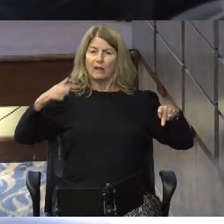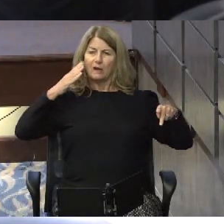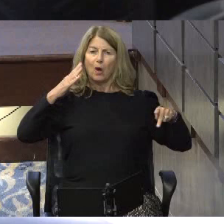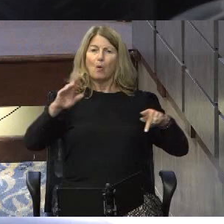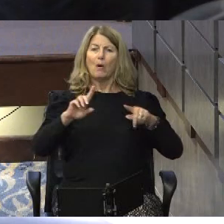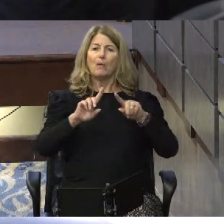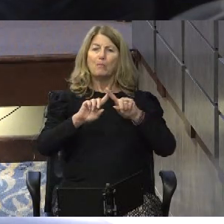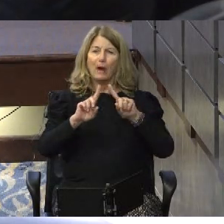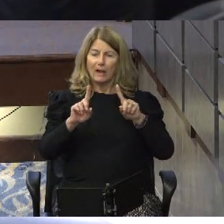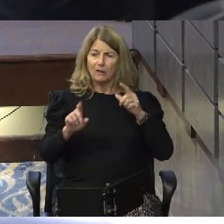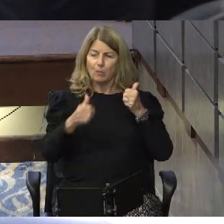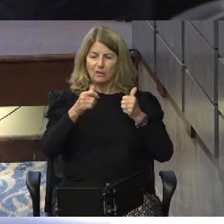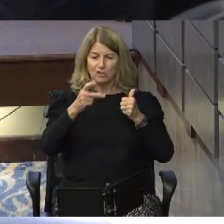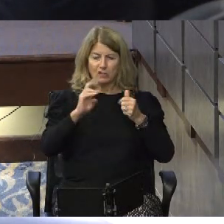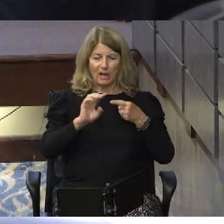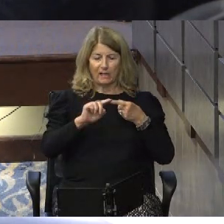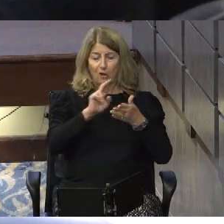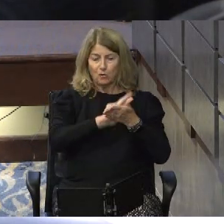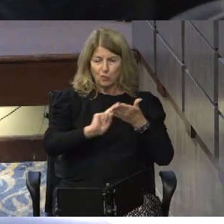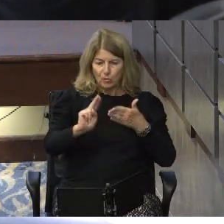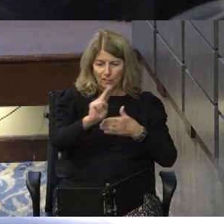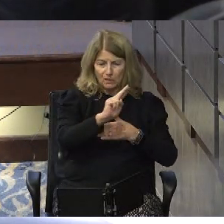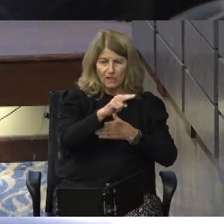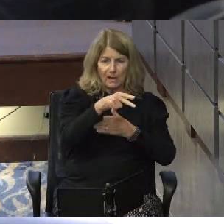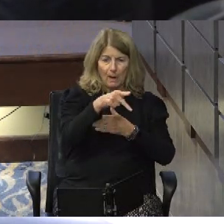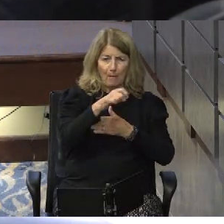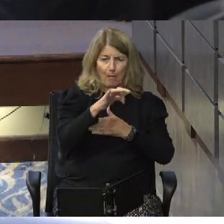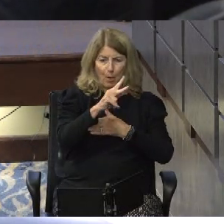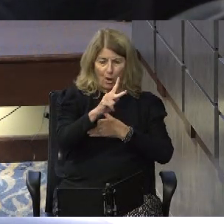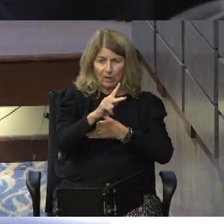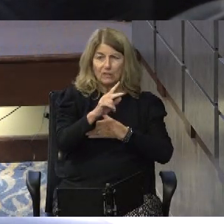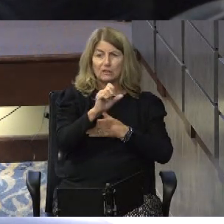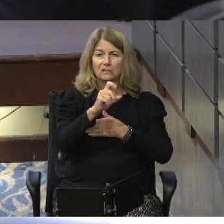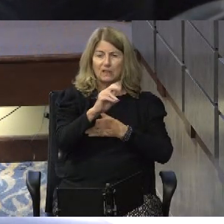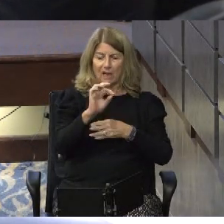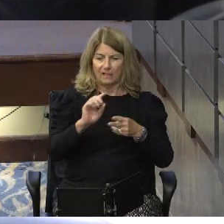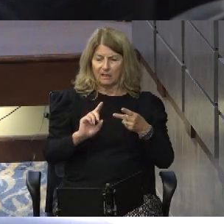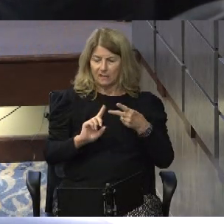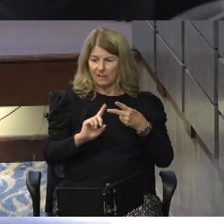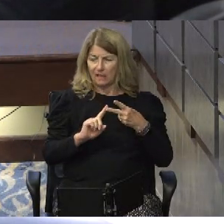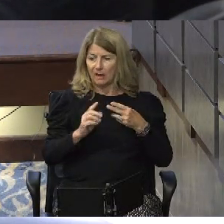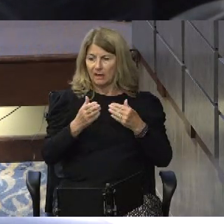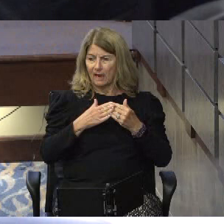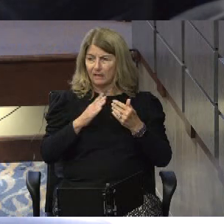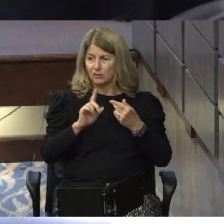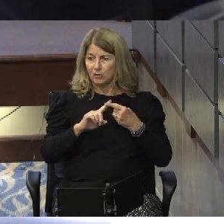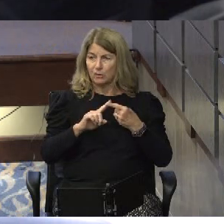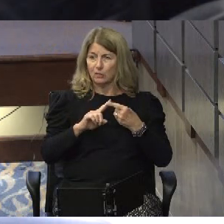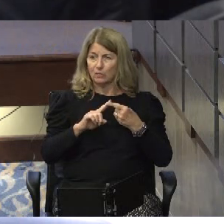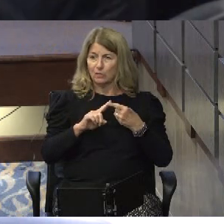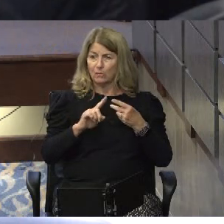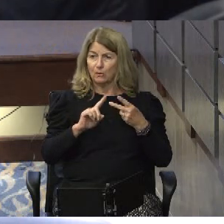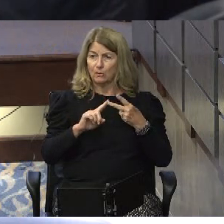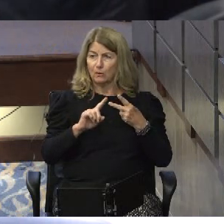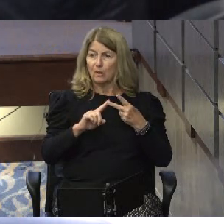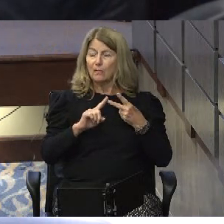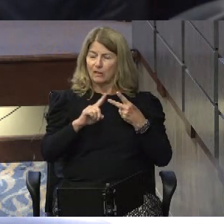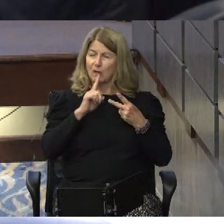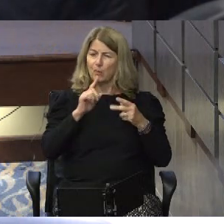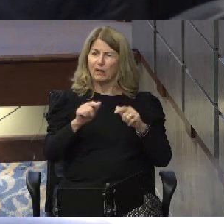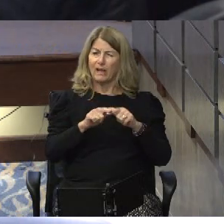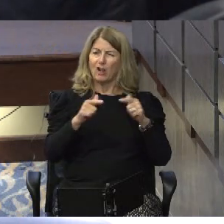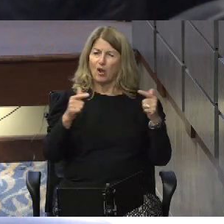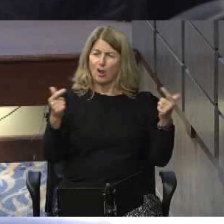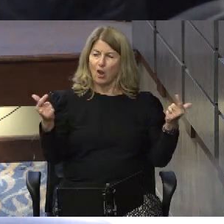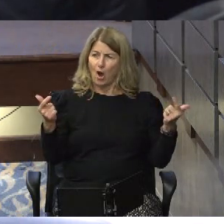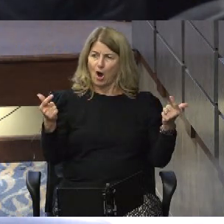on the University Park side. It would be next to the berm. I don't know if you've been to this area. There's a really massive berm